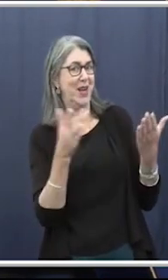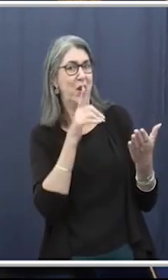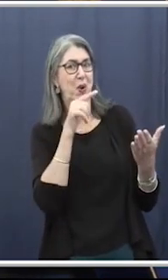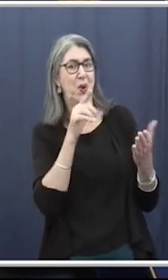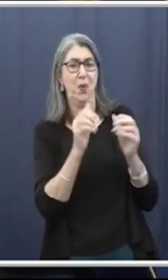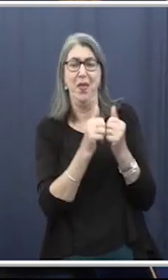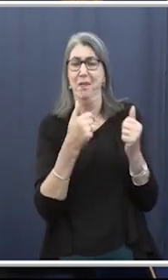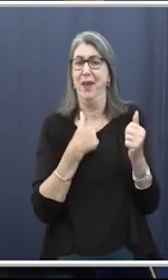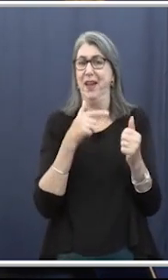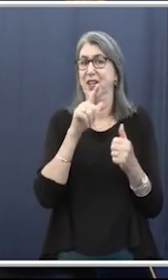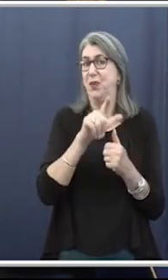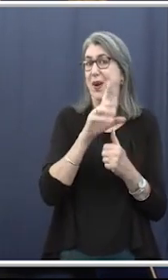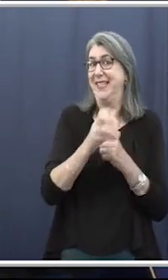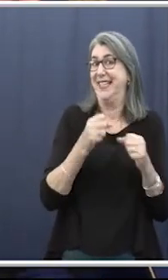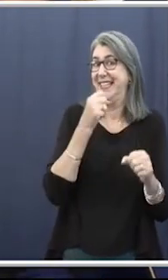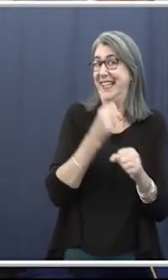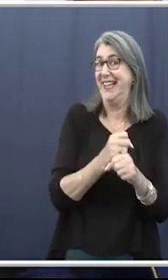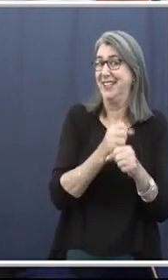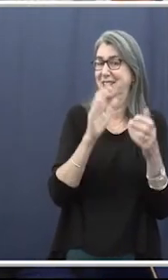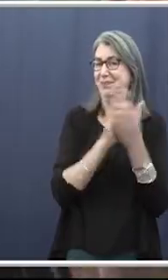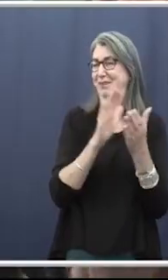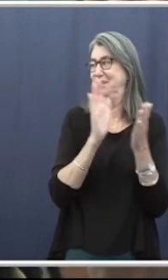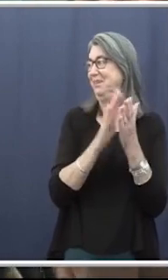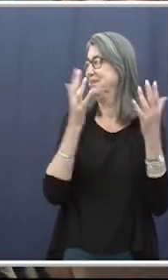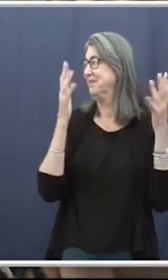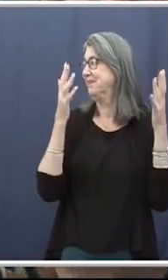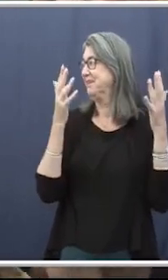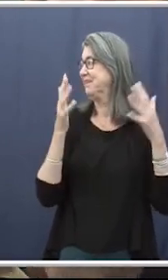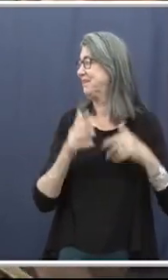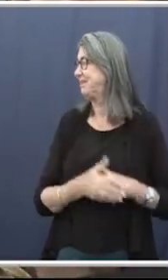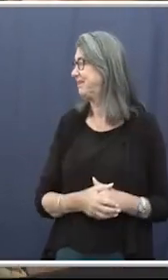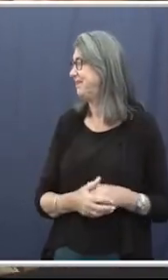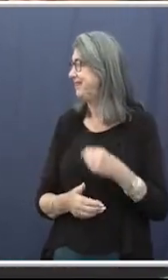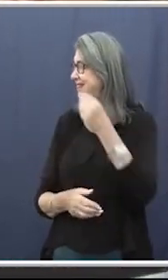has been with me for 26 years.